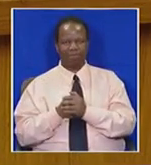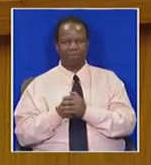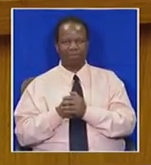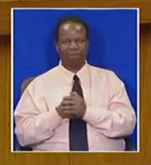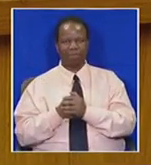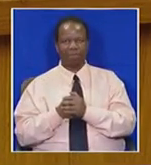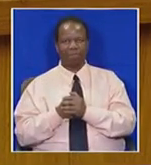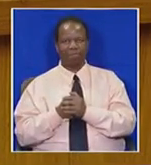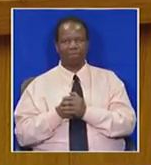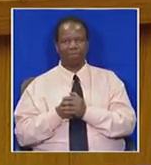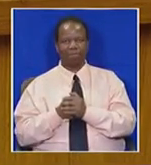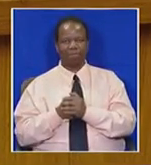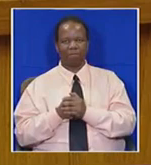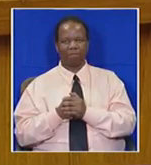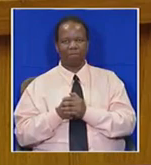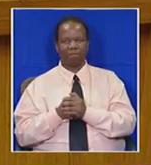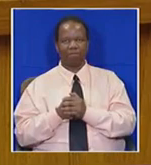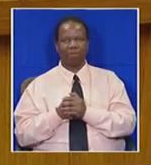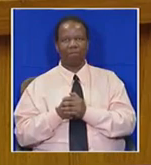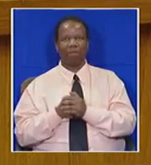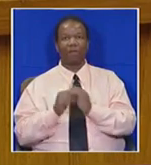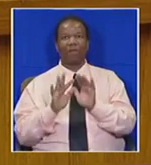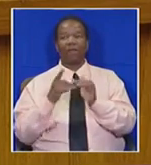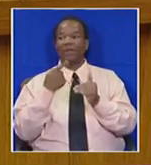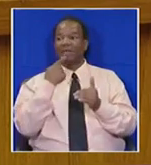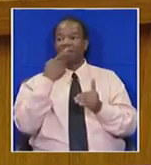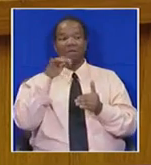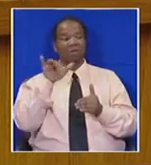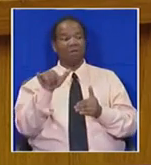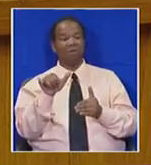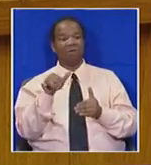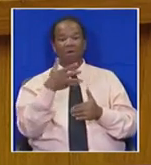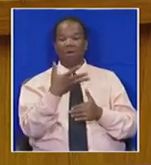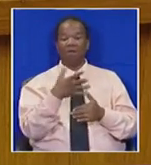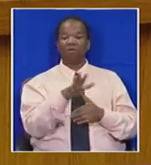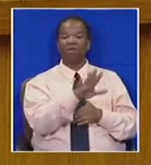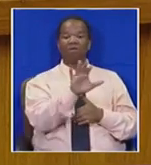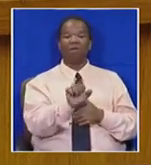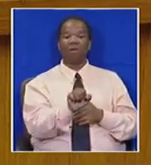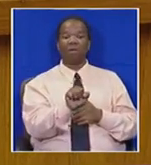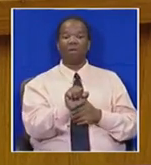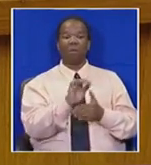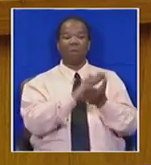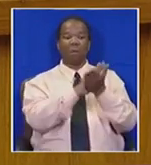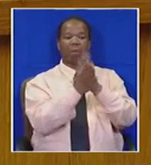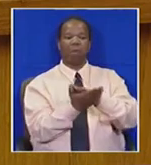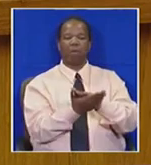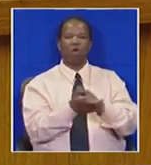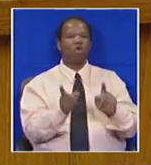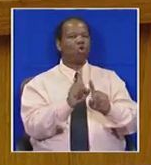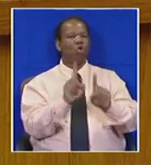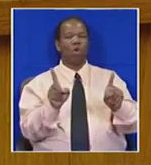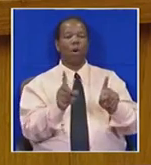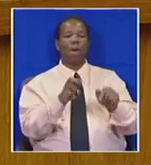for exaggerated effect to talk of a broken state. South Africa is not a broken state. We have our